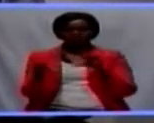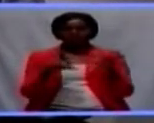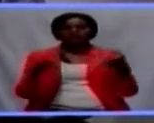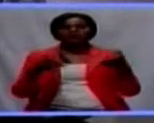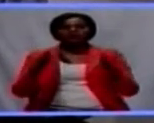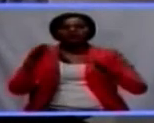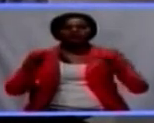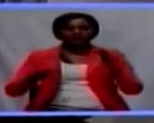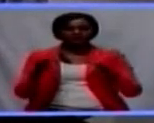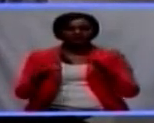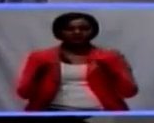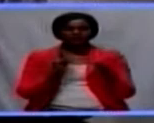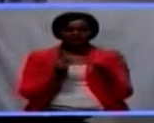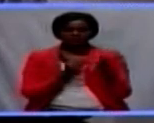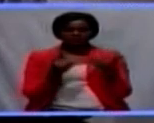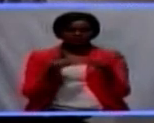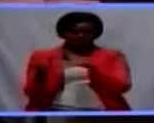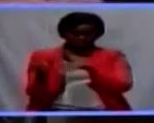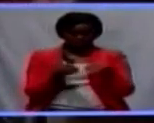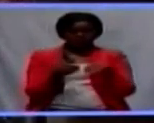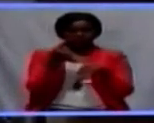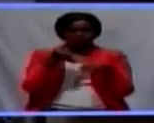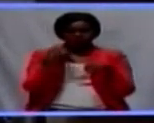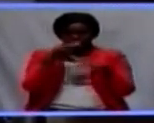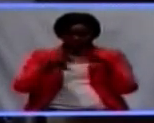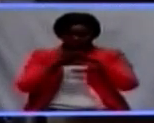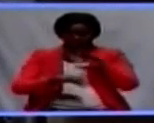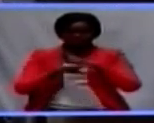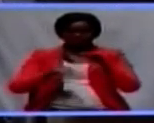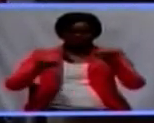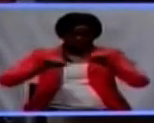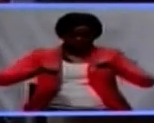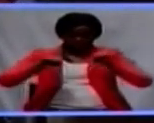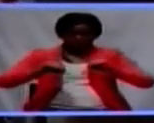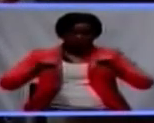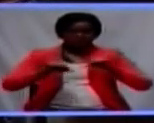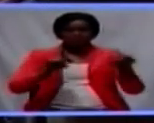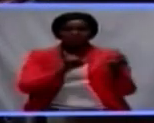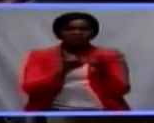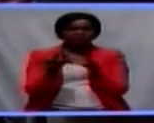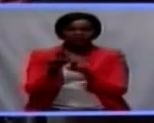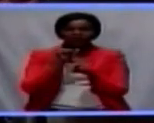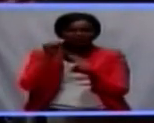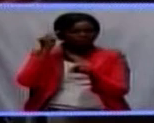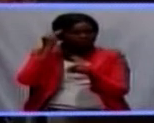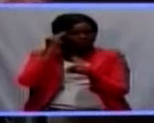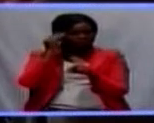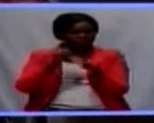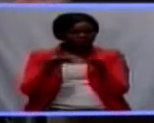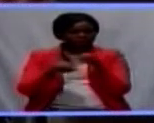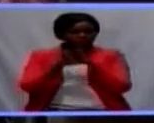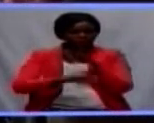process. Okay? Let's move out of court. What about the ones under investigation? Because I think they also fall in the same bracket. You're also not considering those ones. Yes, we are. They're just